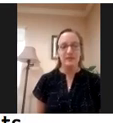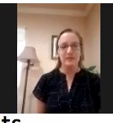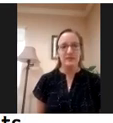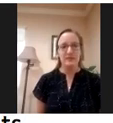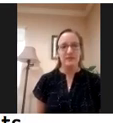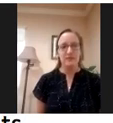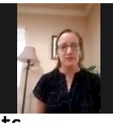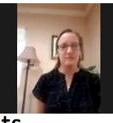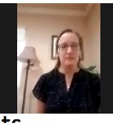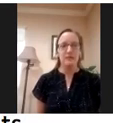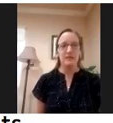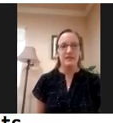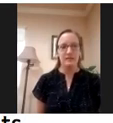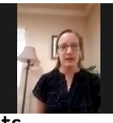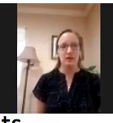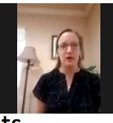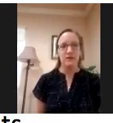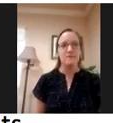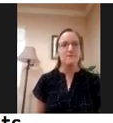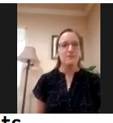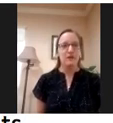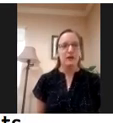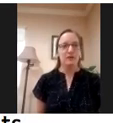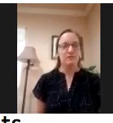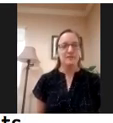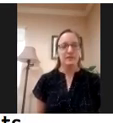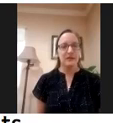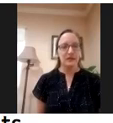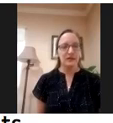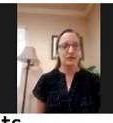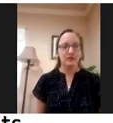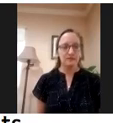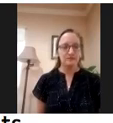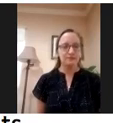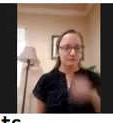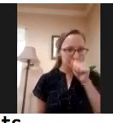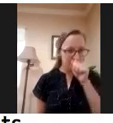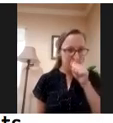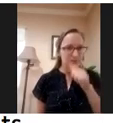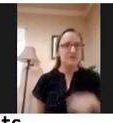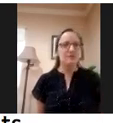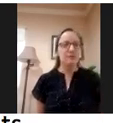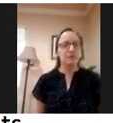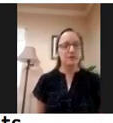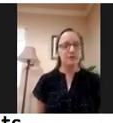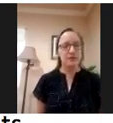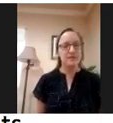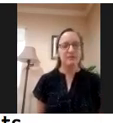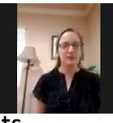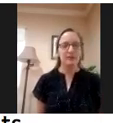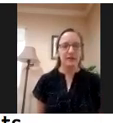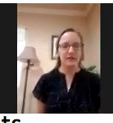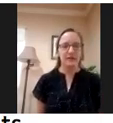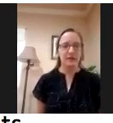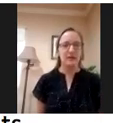improving the existing levee, which was a little less than a mile long. Basically, it included, removal of trees